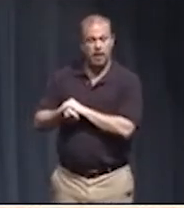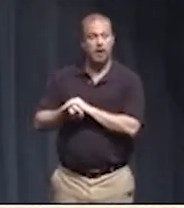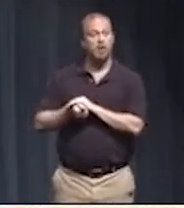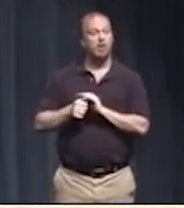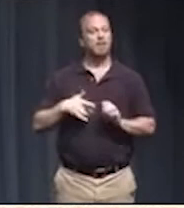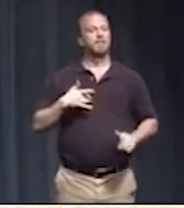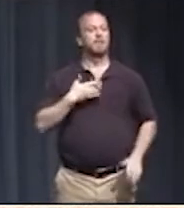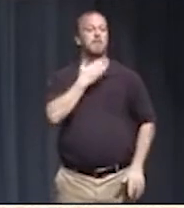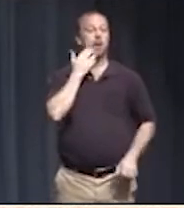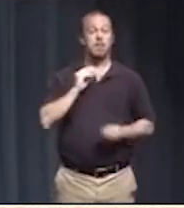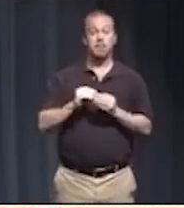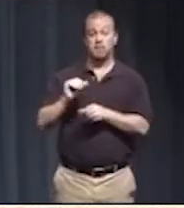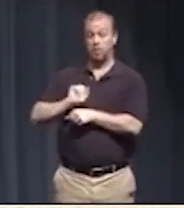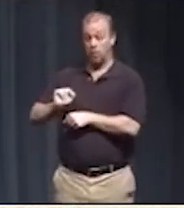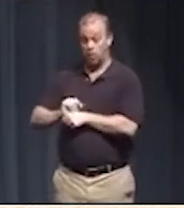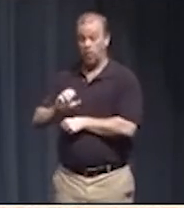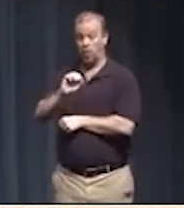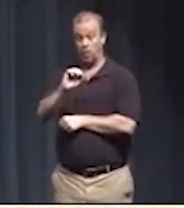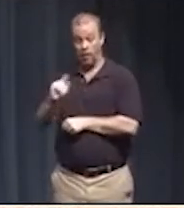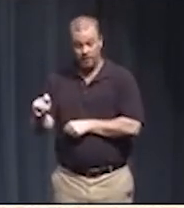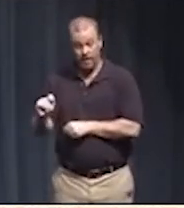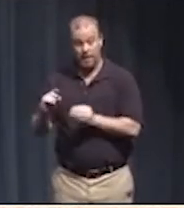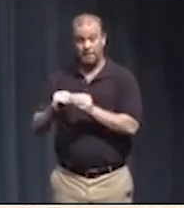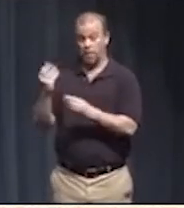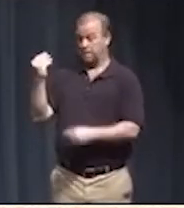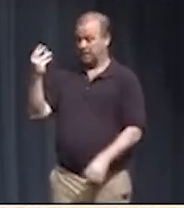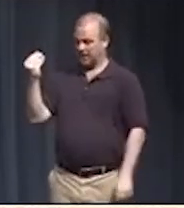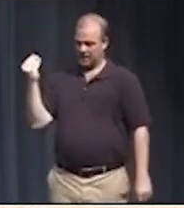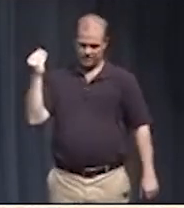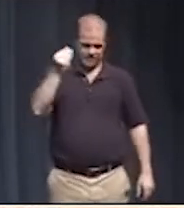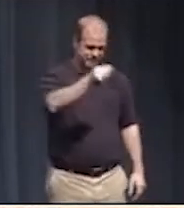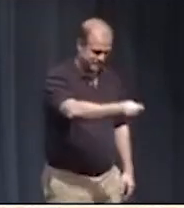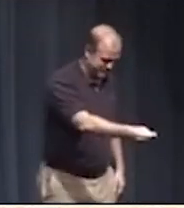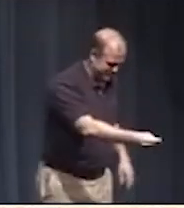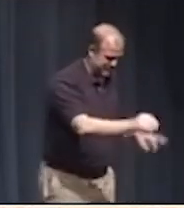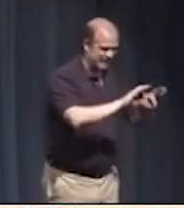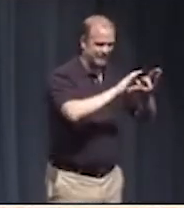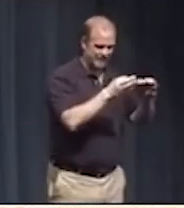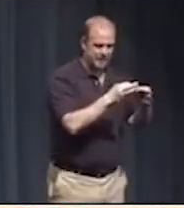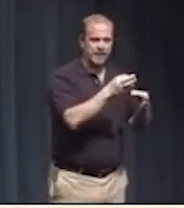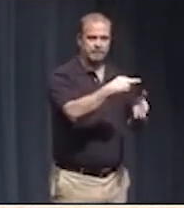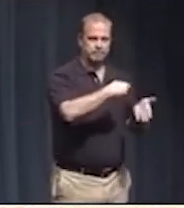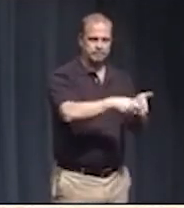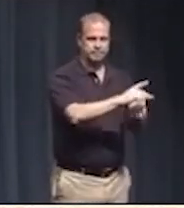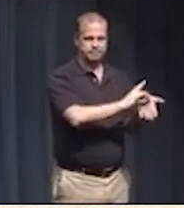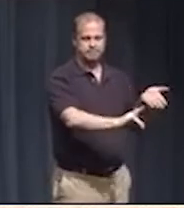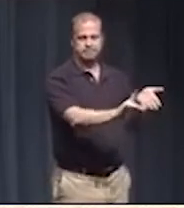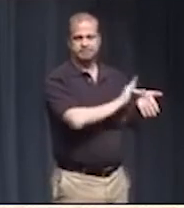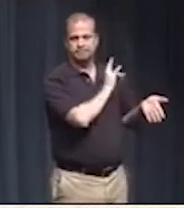better, because the more he worked, the more overtime he brought in, the more money was available there to ensure that the family bills would be paid.